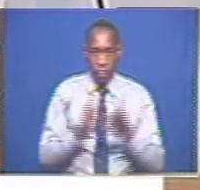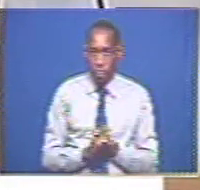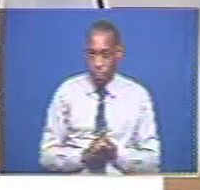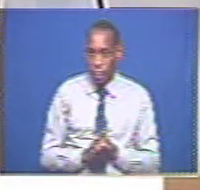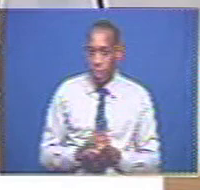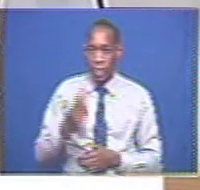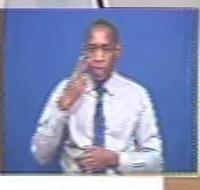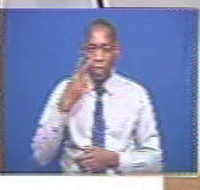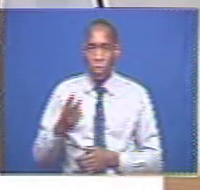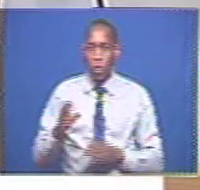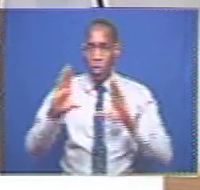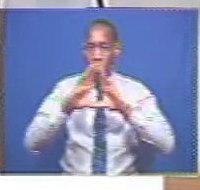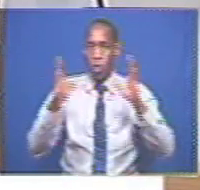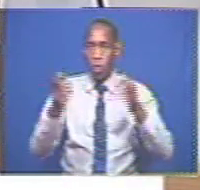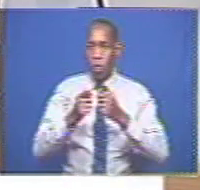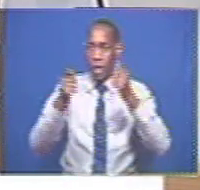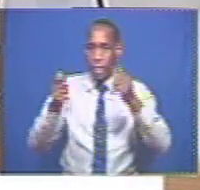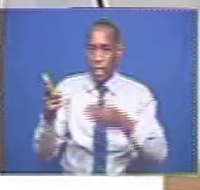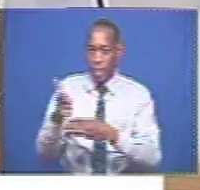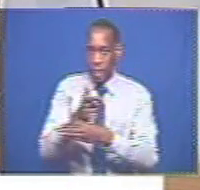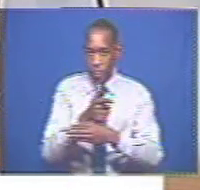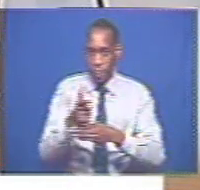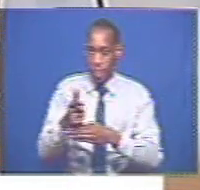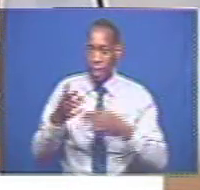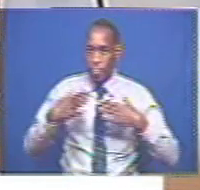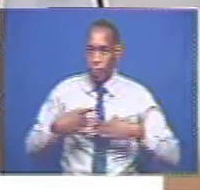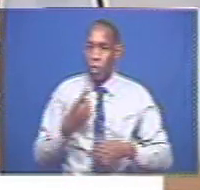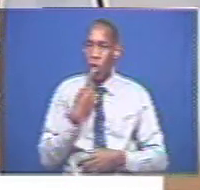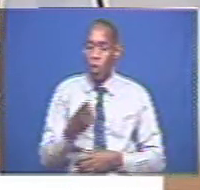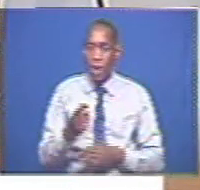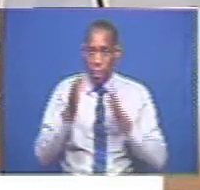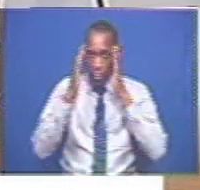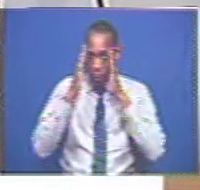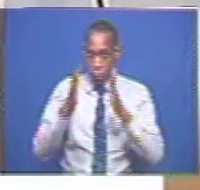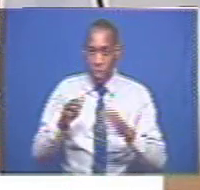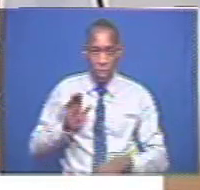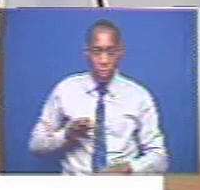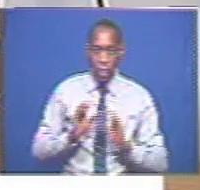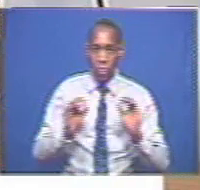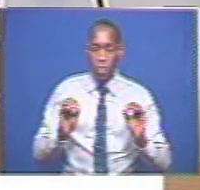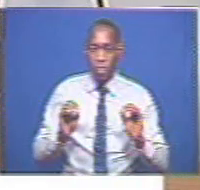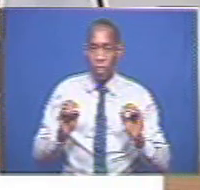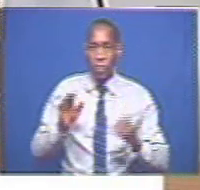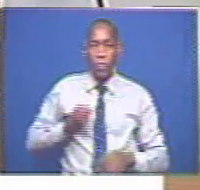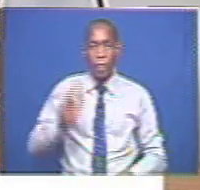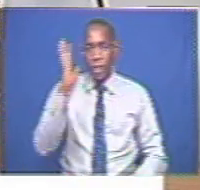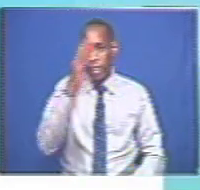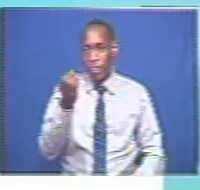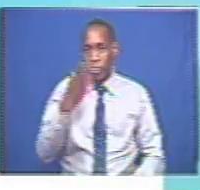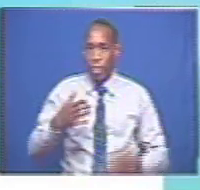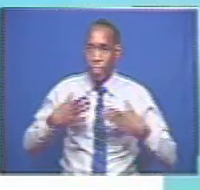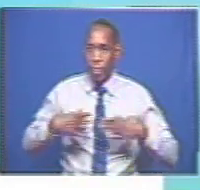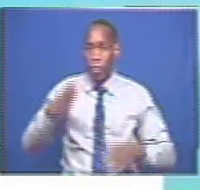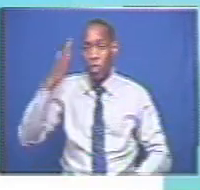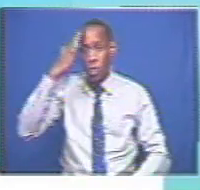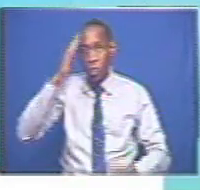FIFA World Cup, where the cameramen who were shooting the FIFA World Cup were told not to focus on the women because they're beautiful and all that. People need to learn